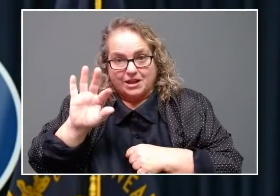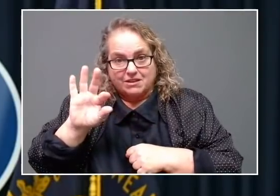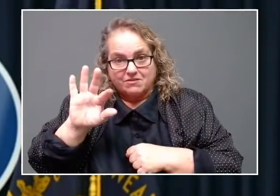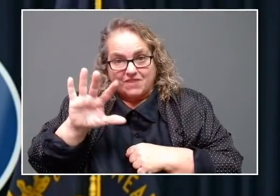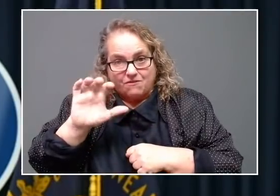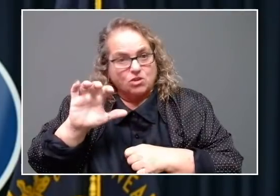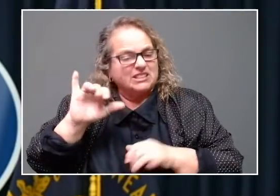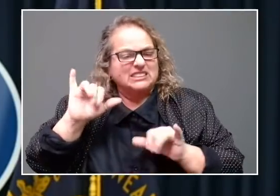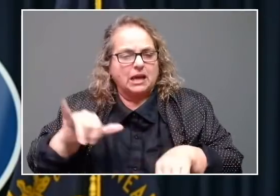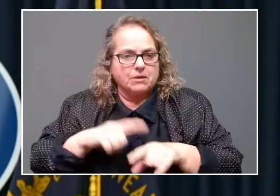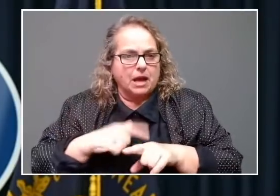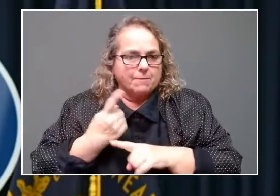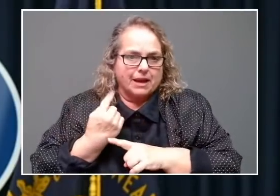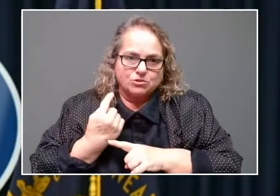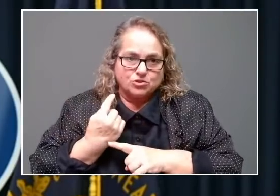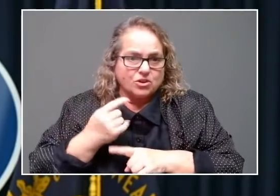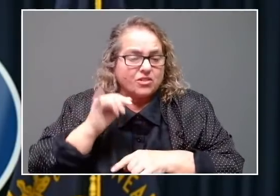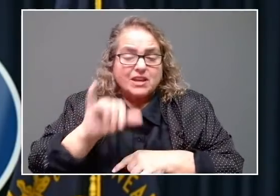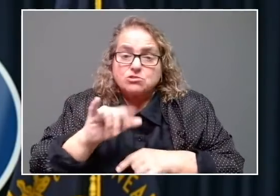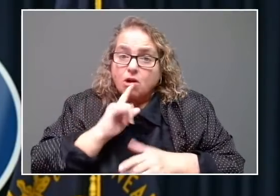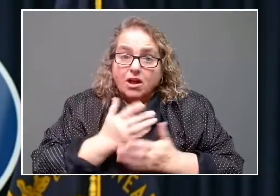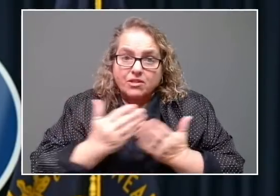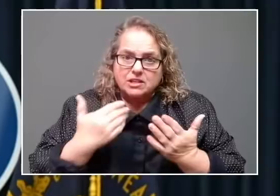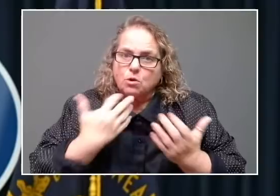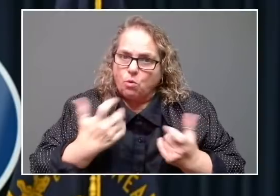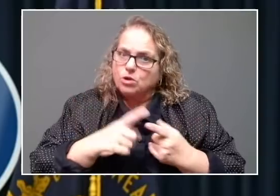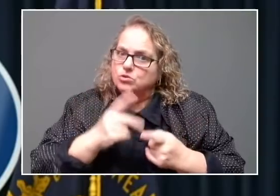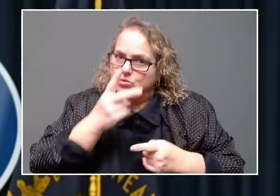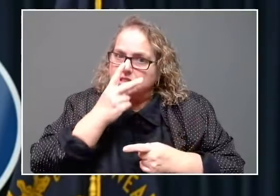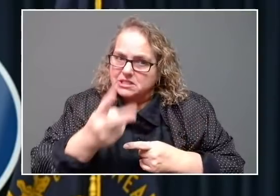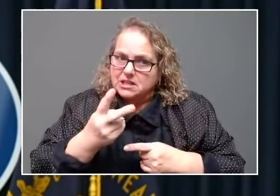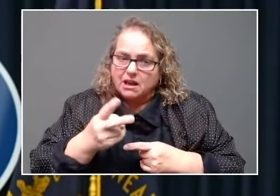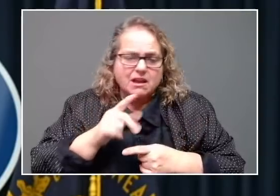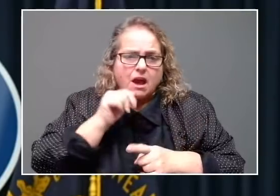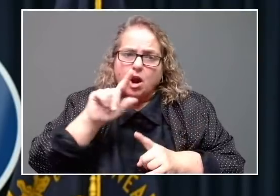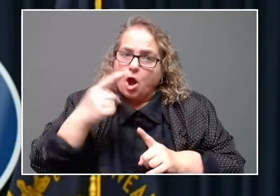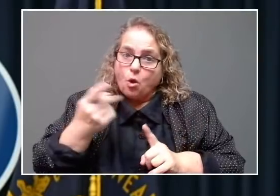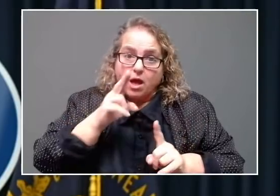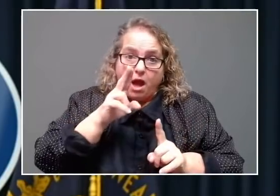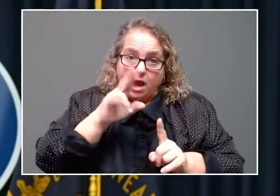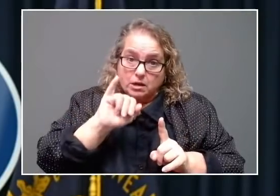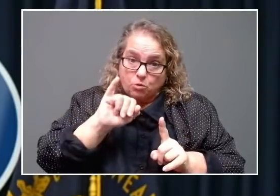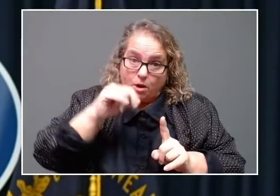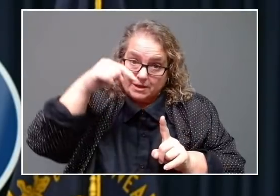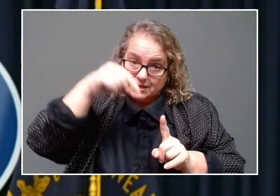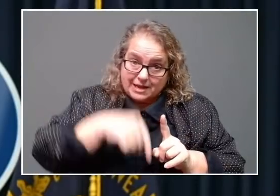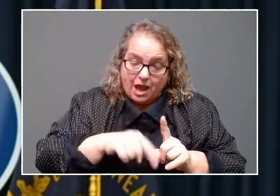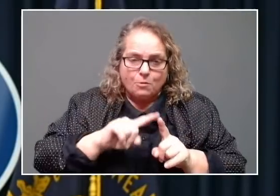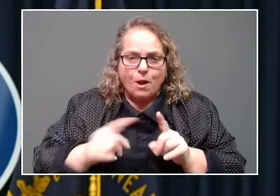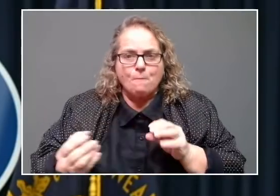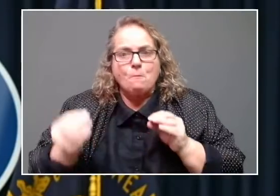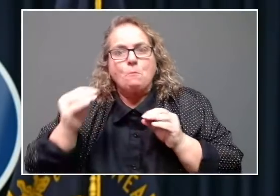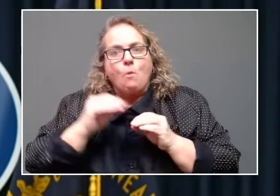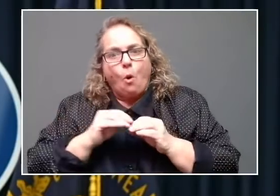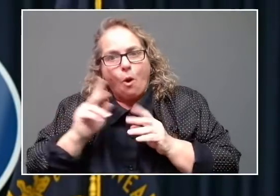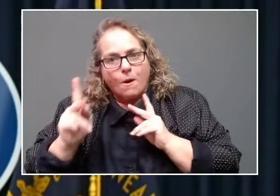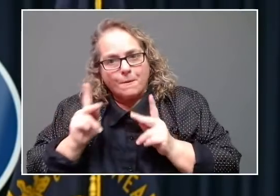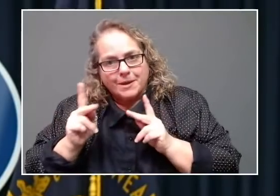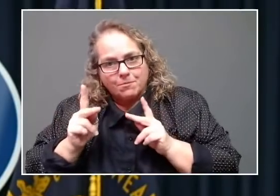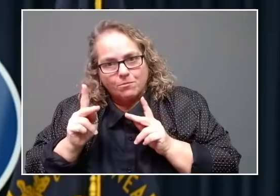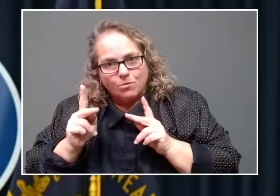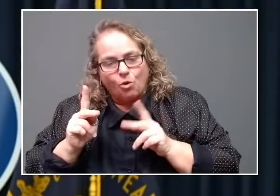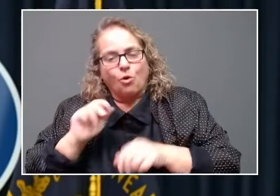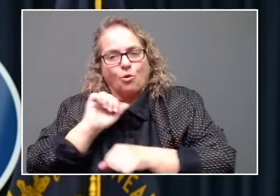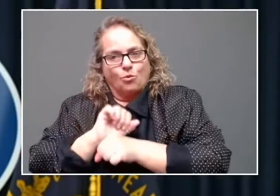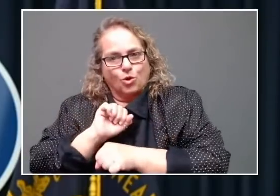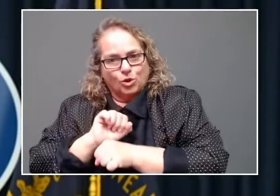year. These are all things that we want to see, not just unemployment going down, but more people getting back into the workforce. It